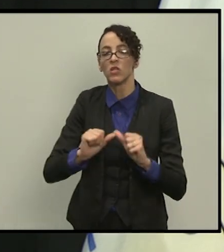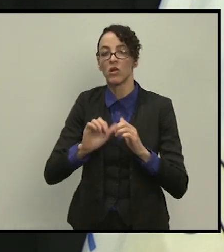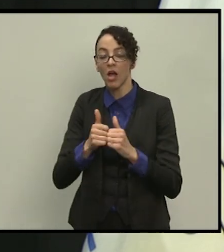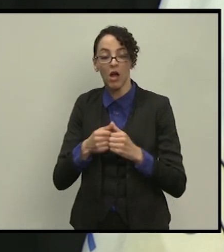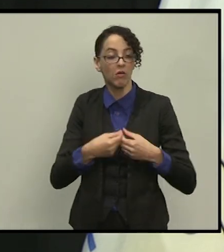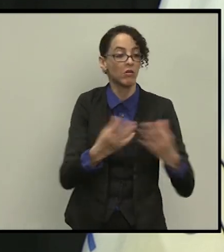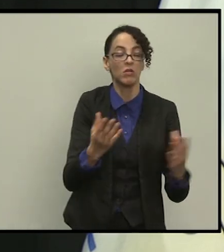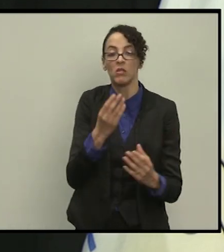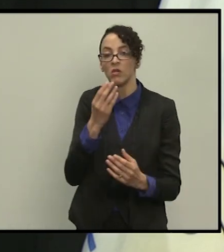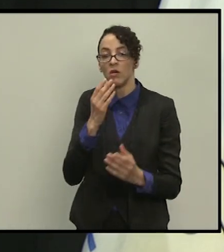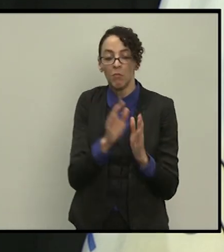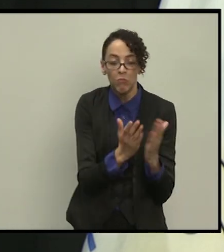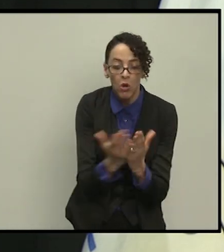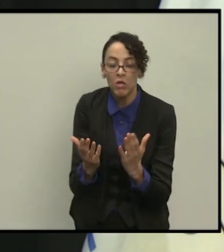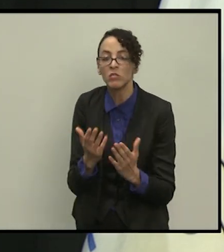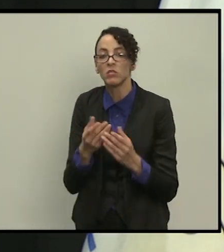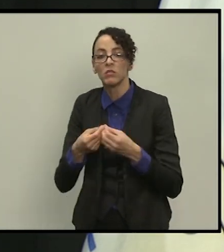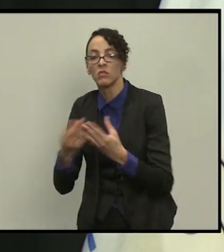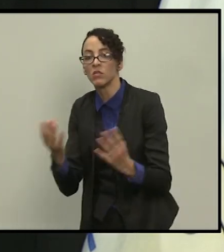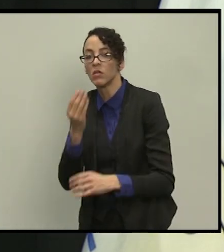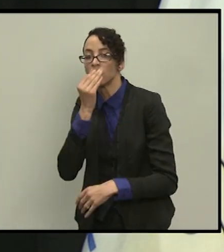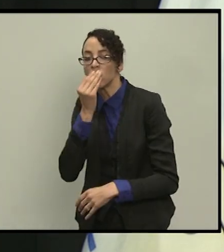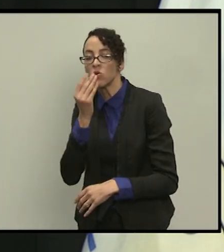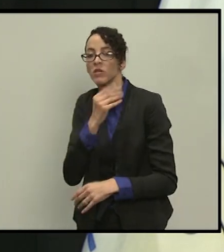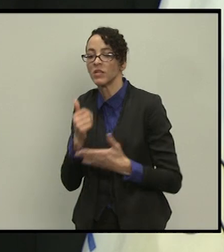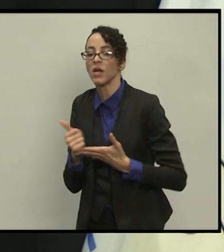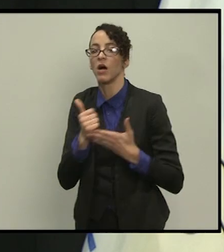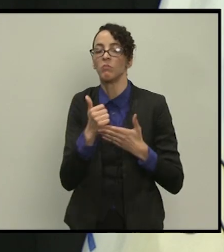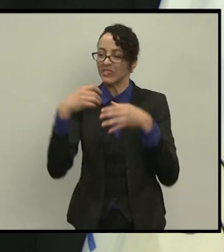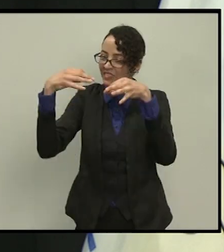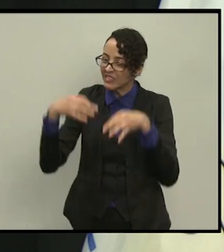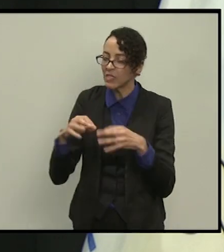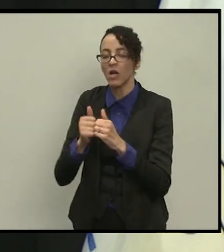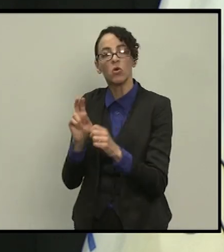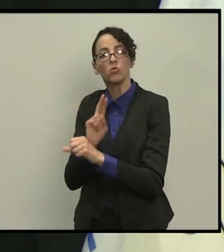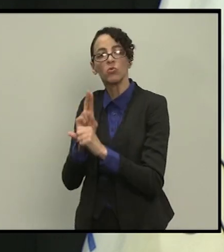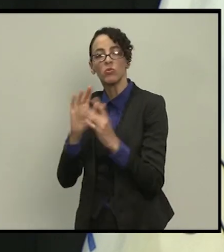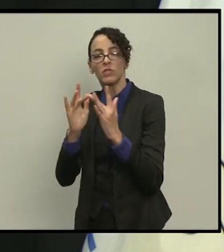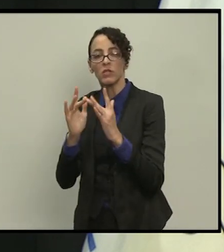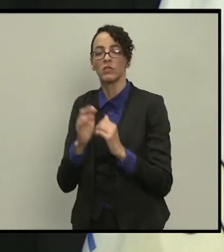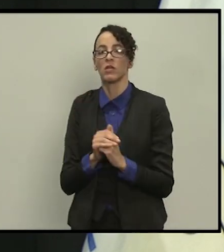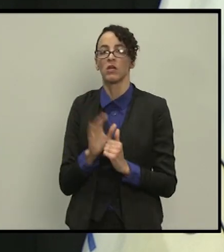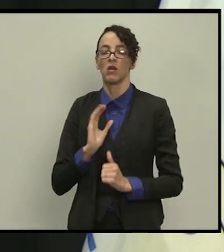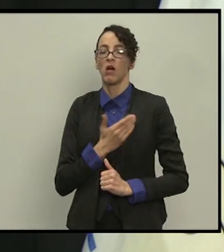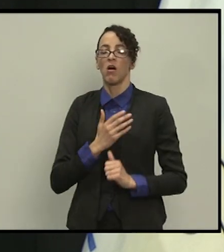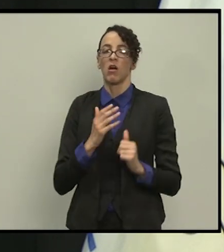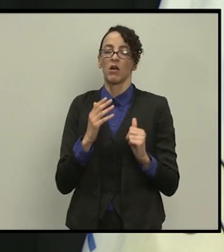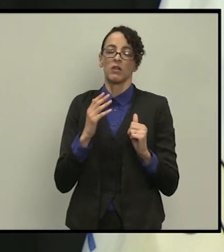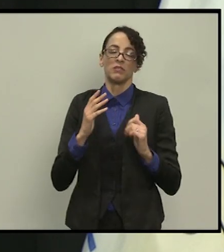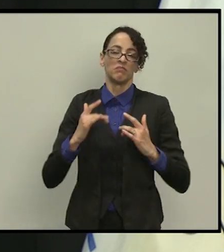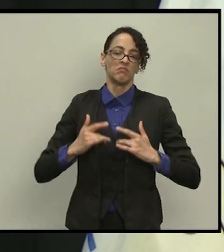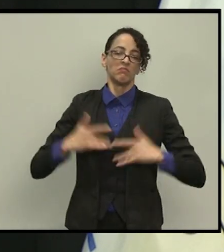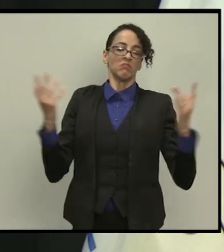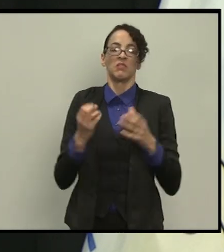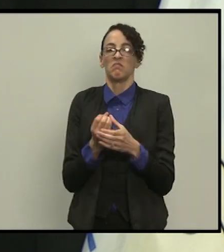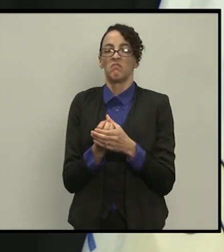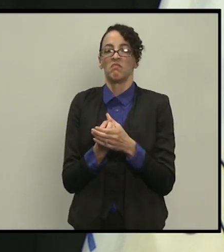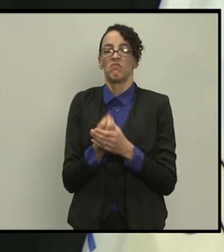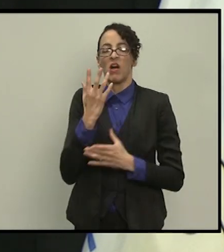to access and utilize the internet. Our vibrant neighborhoods and beloved communities are the lifeblood of the